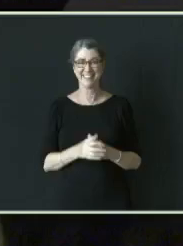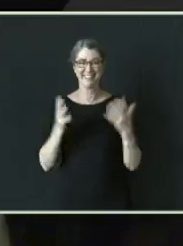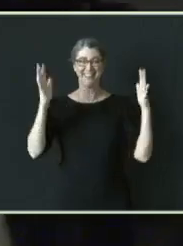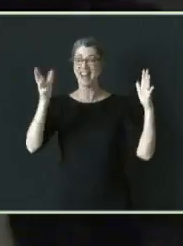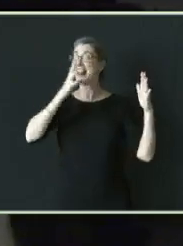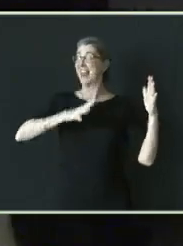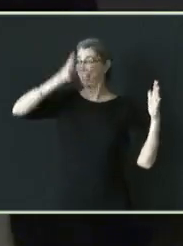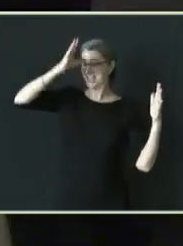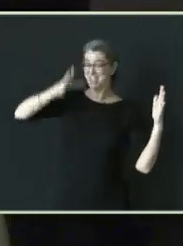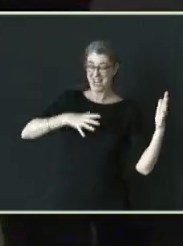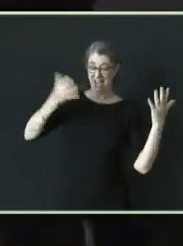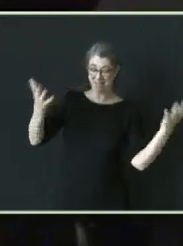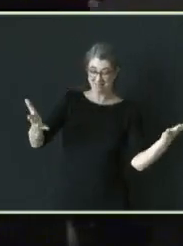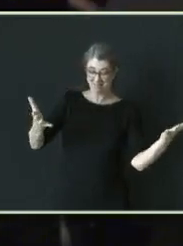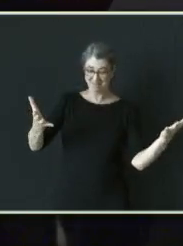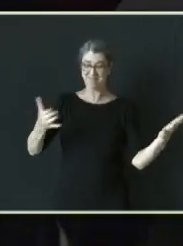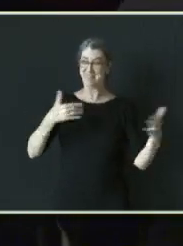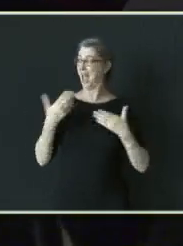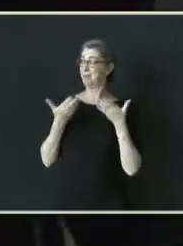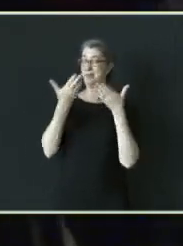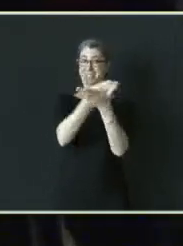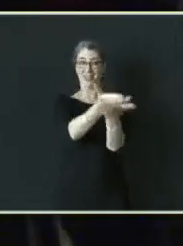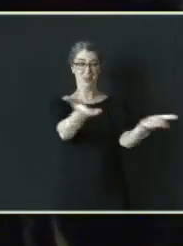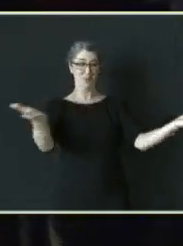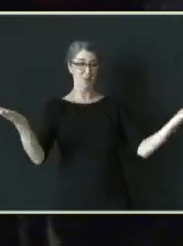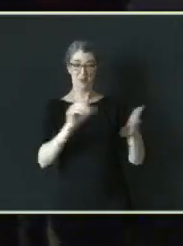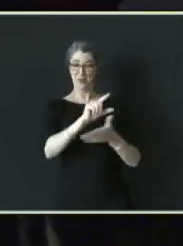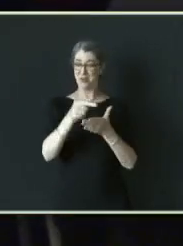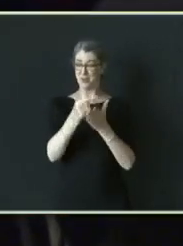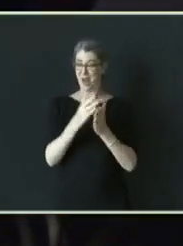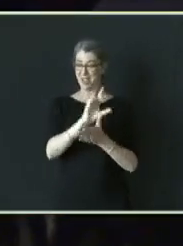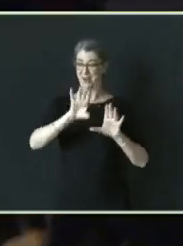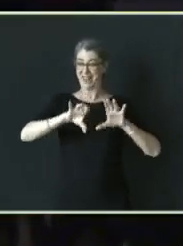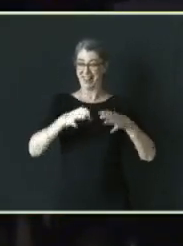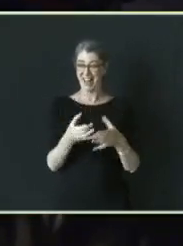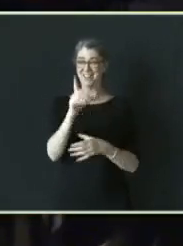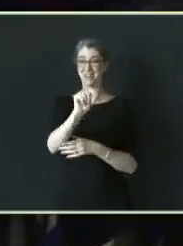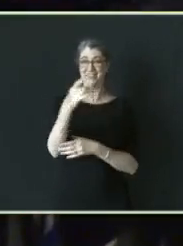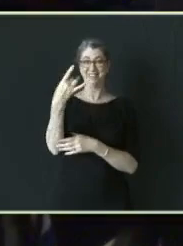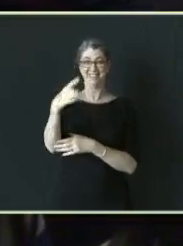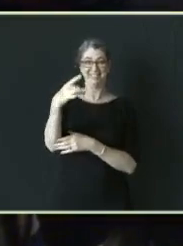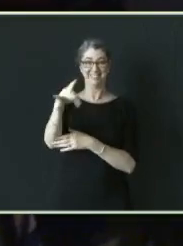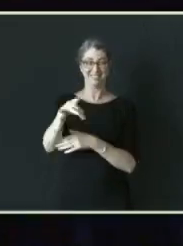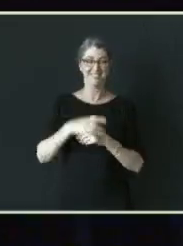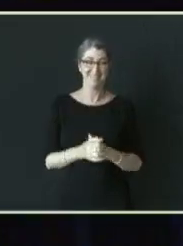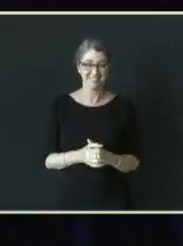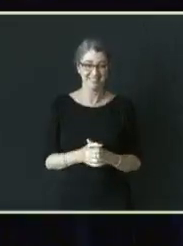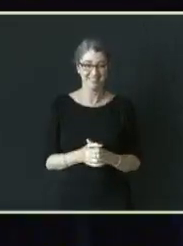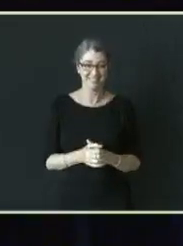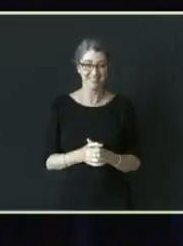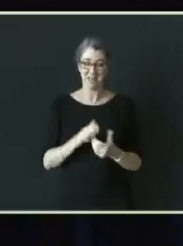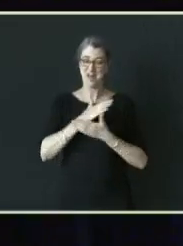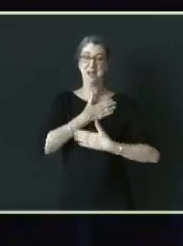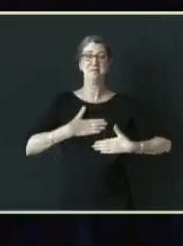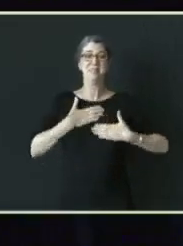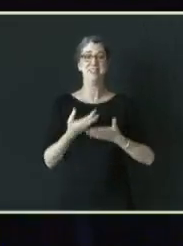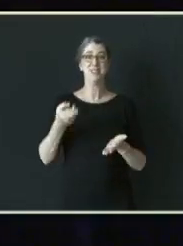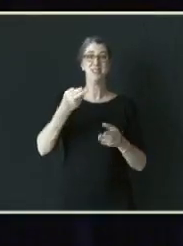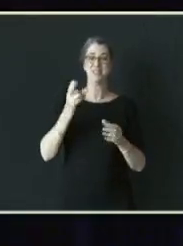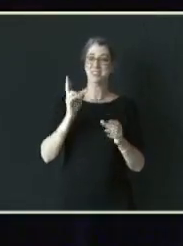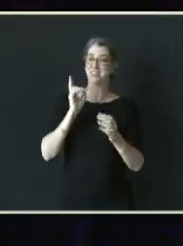Ladies and gentlemen, I present to you the graduating class of 2018. Please join me